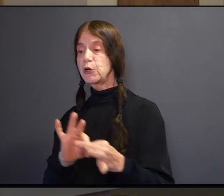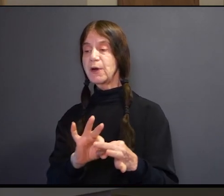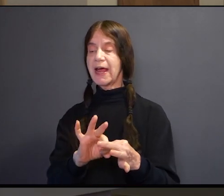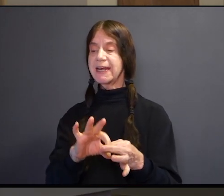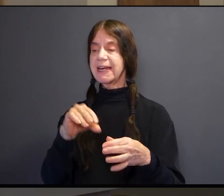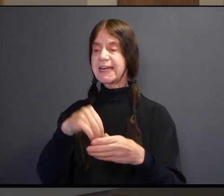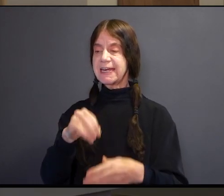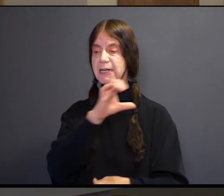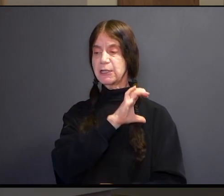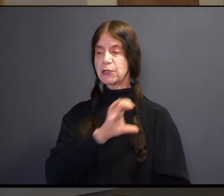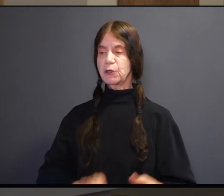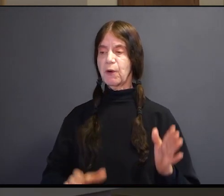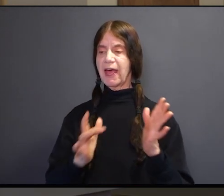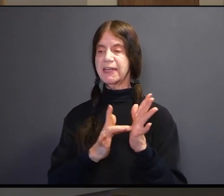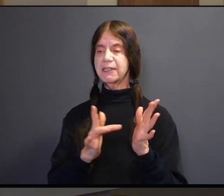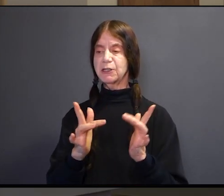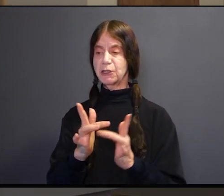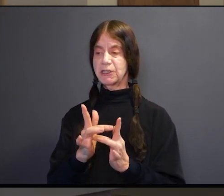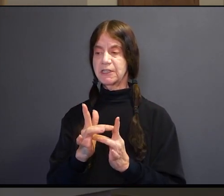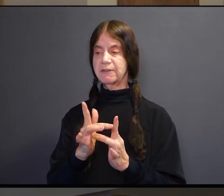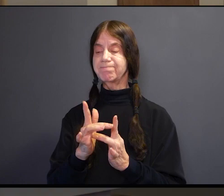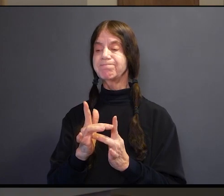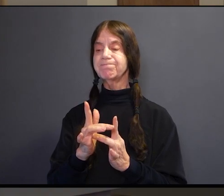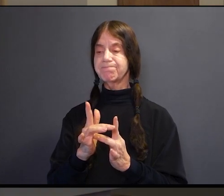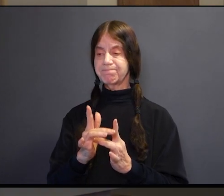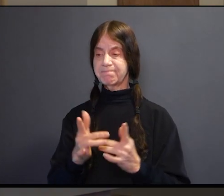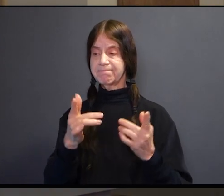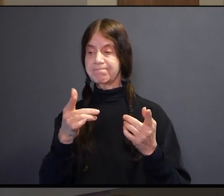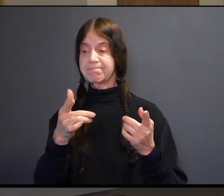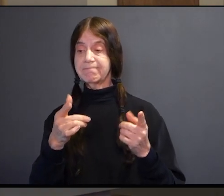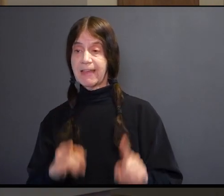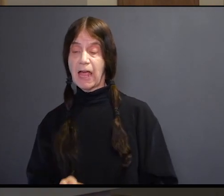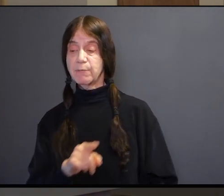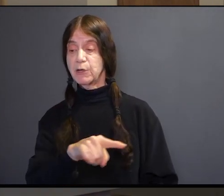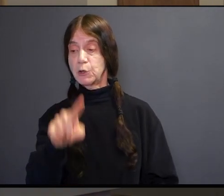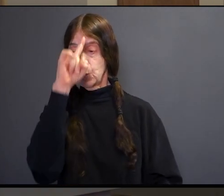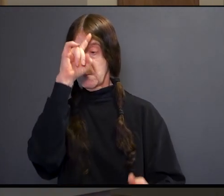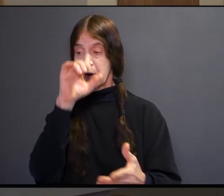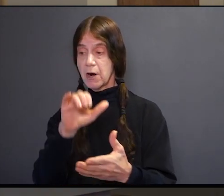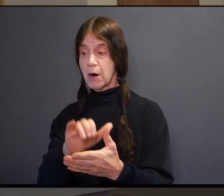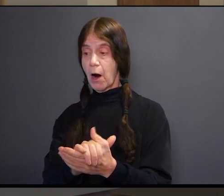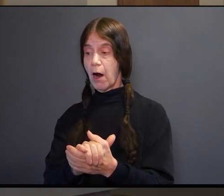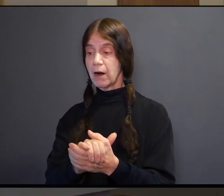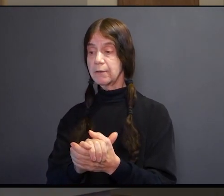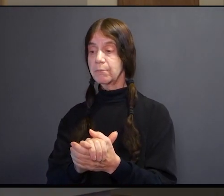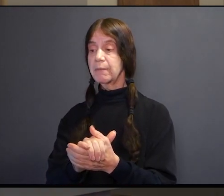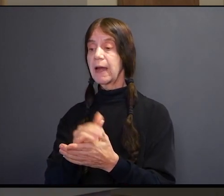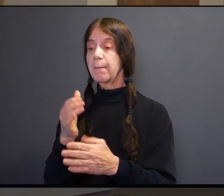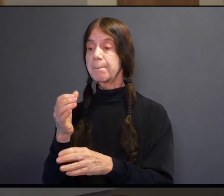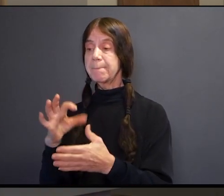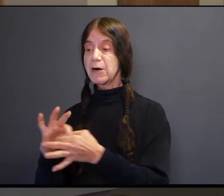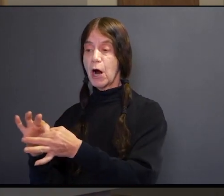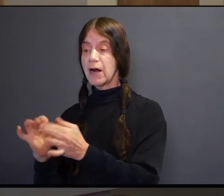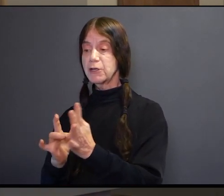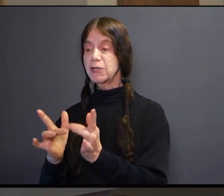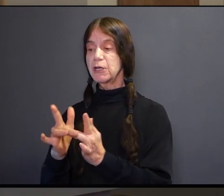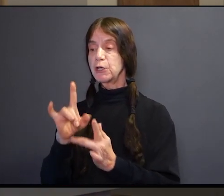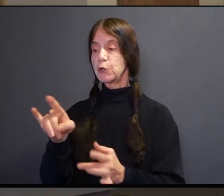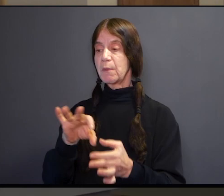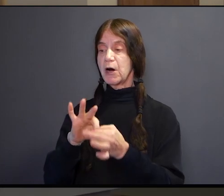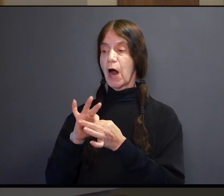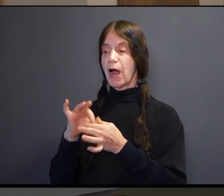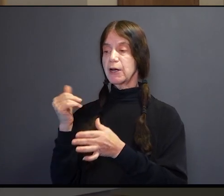nor female. For you are all one in Christ Jesus. And if you are Christ, then you are Abraham's